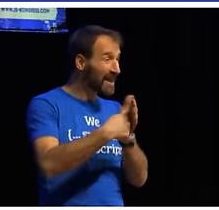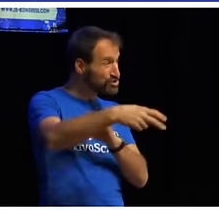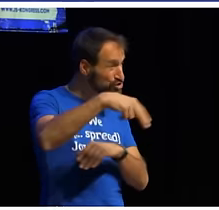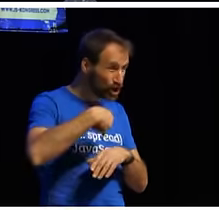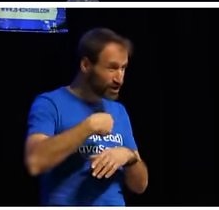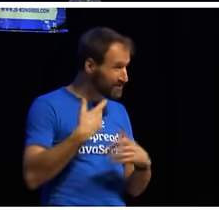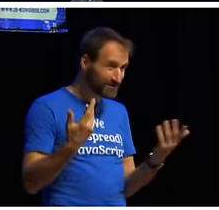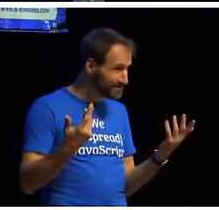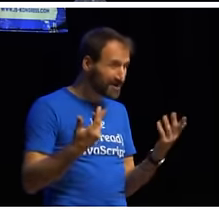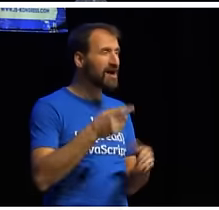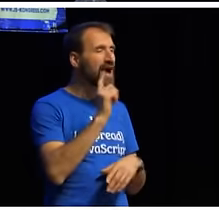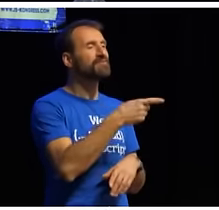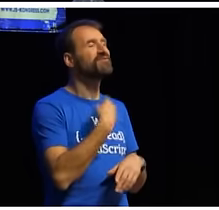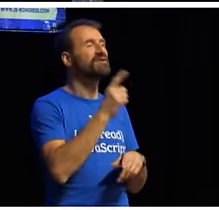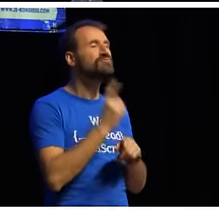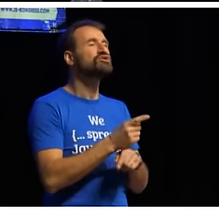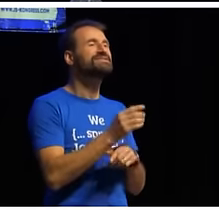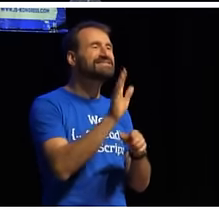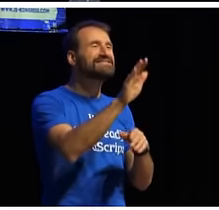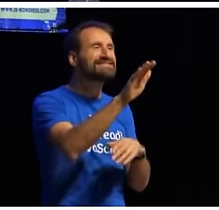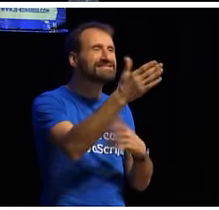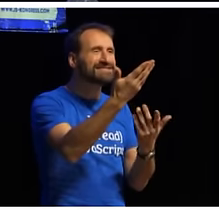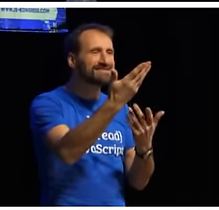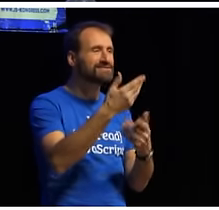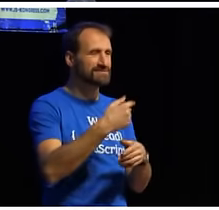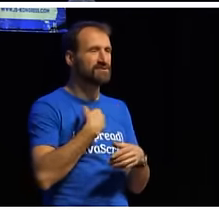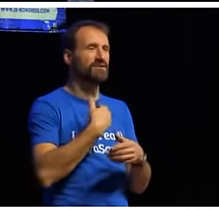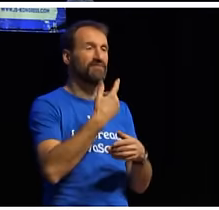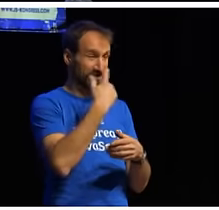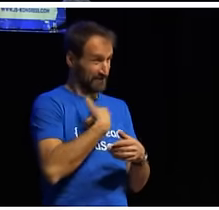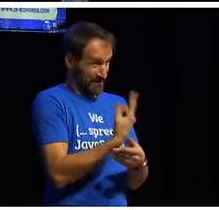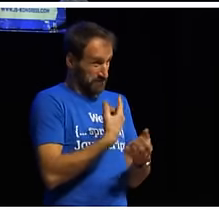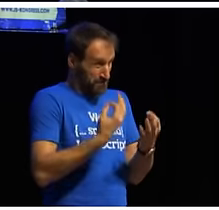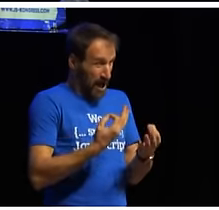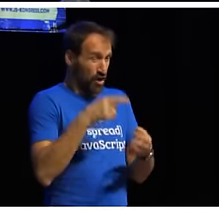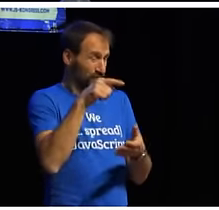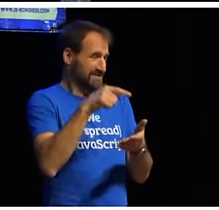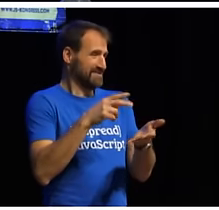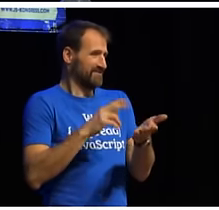we have to ask for it that we want this value when it's really when it's happened.